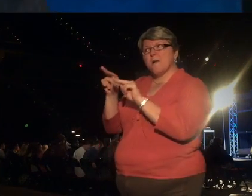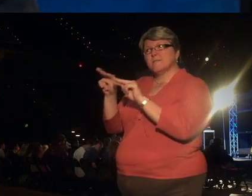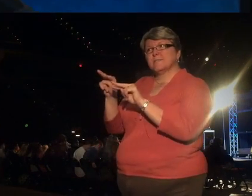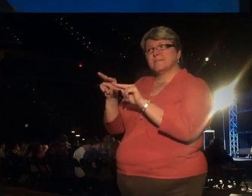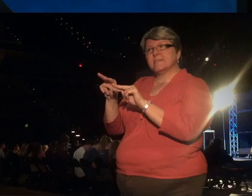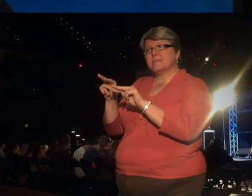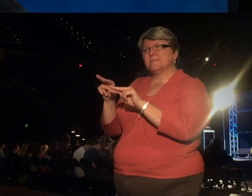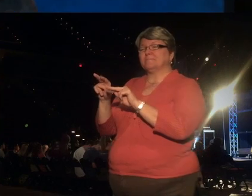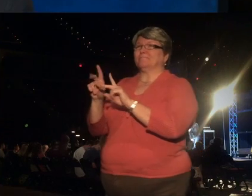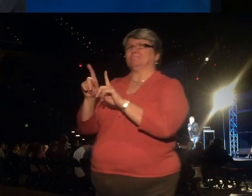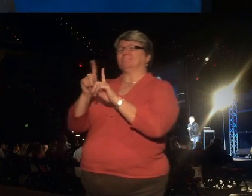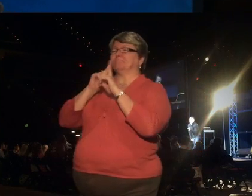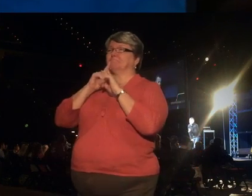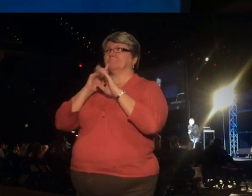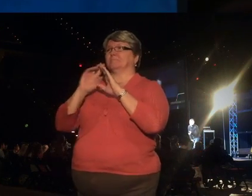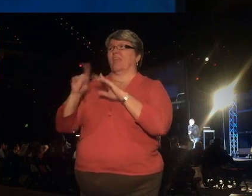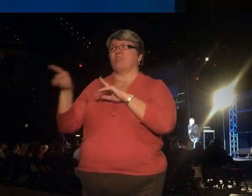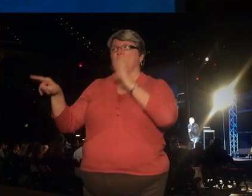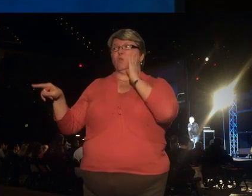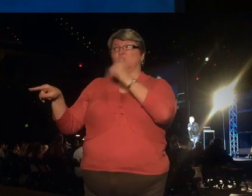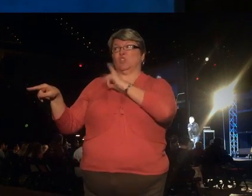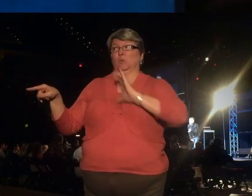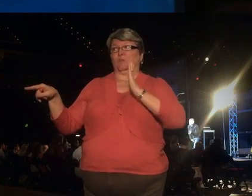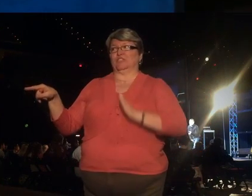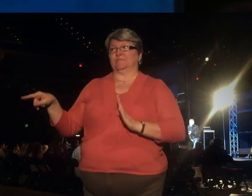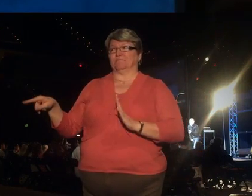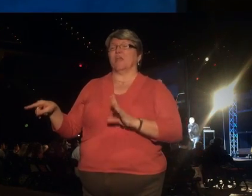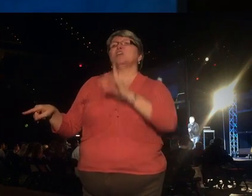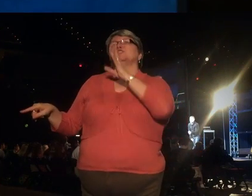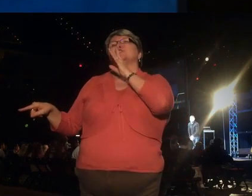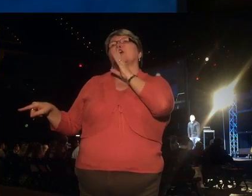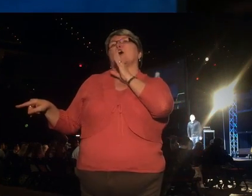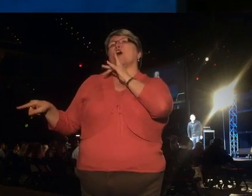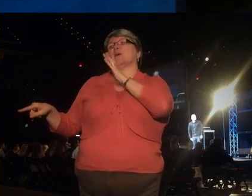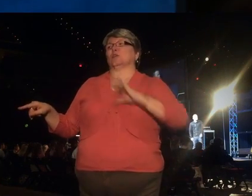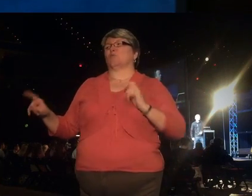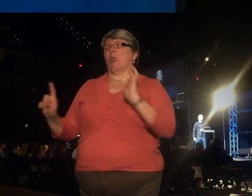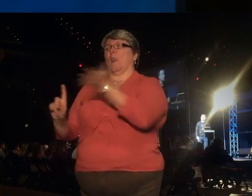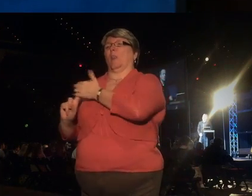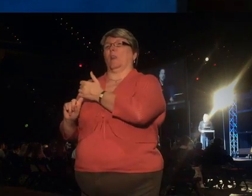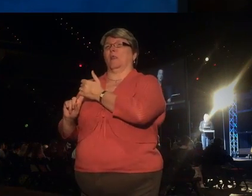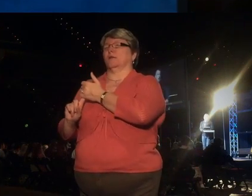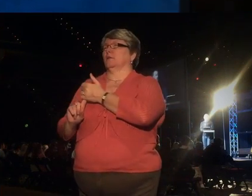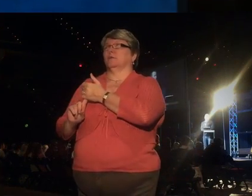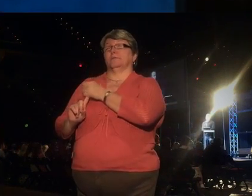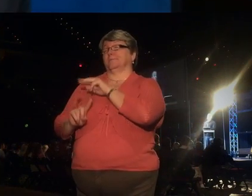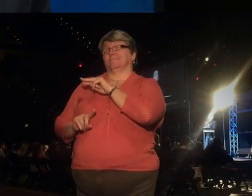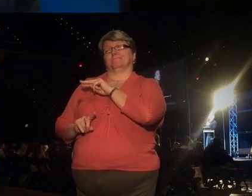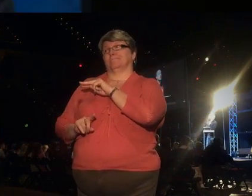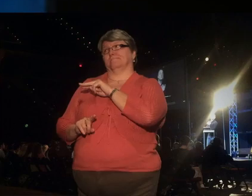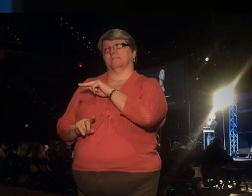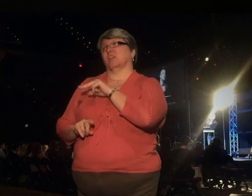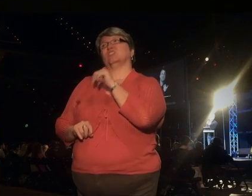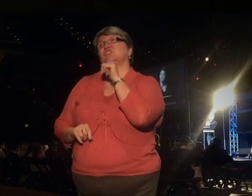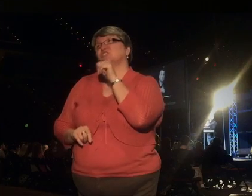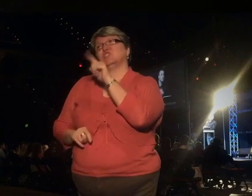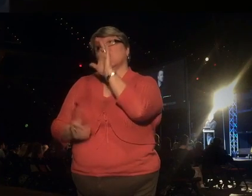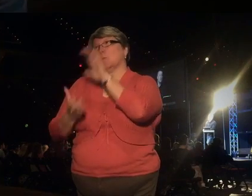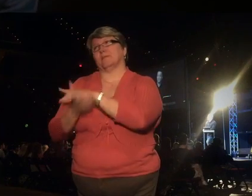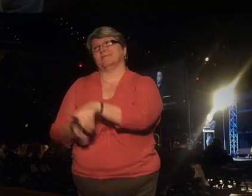religious language when they knew she was a religious girl to try to get her. And I would just shake my head to her like, don't do it,